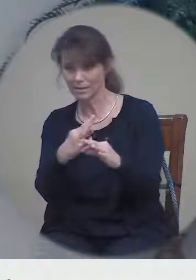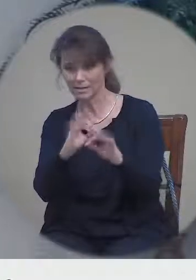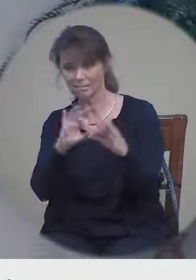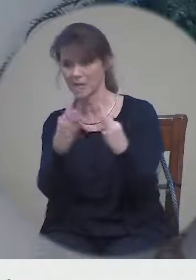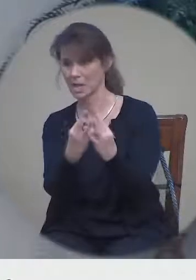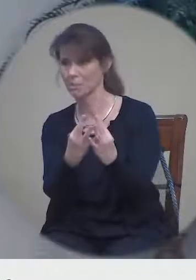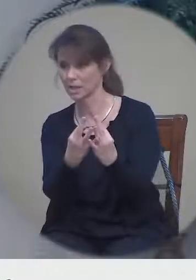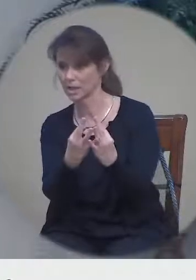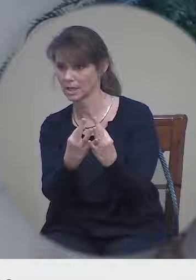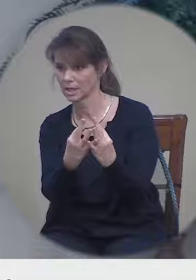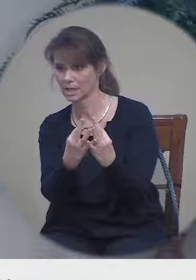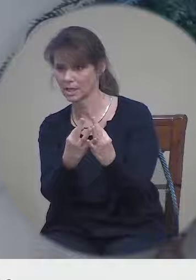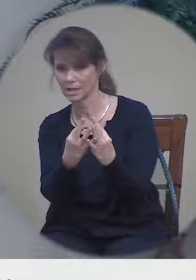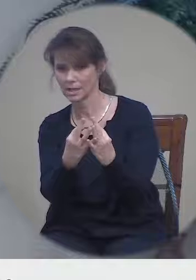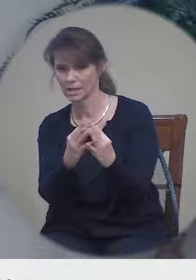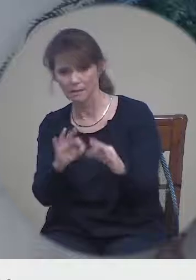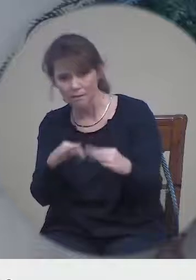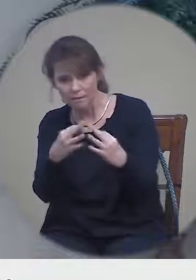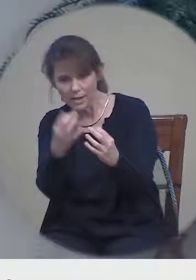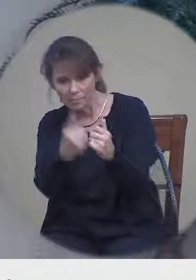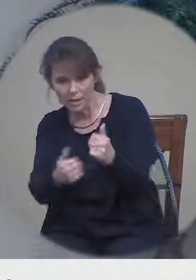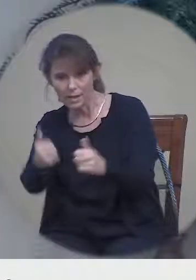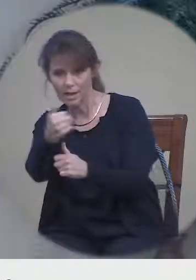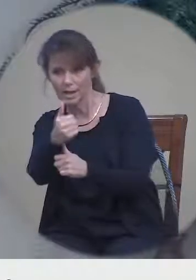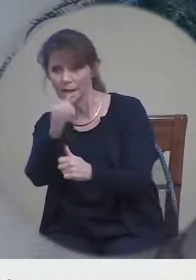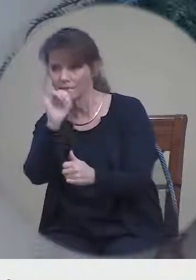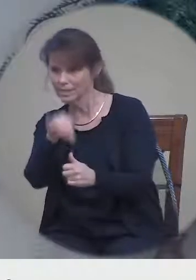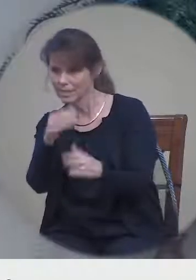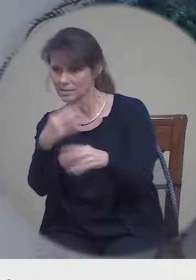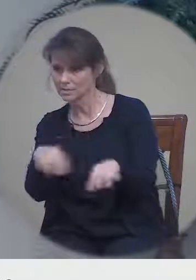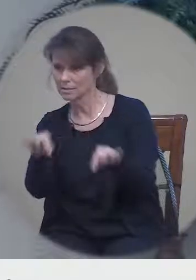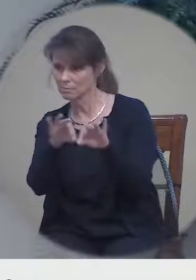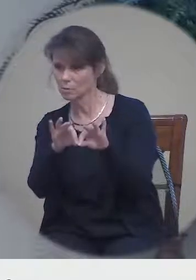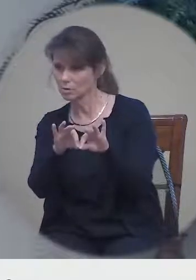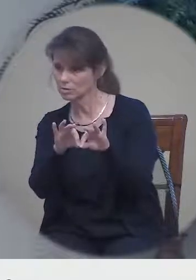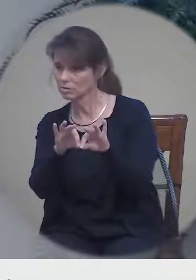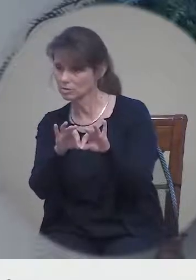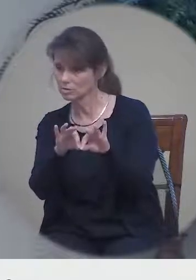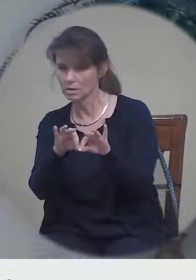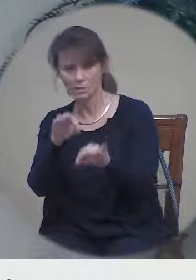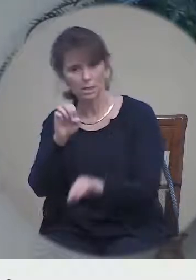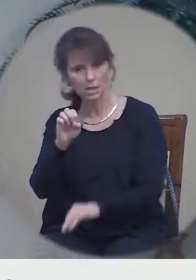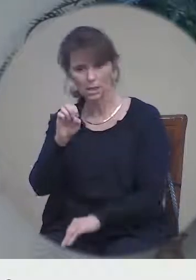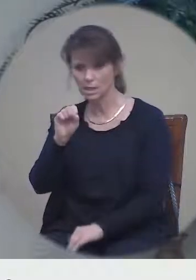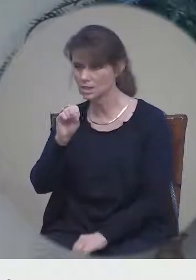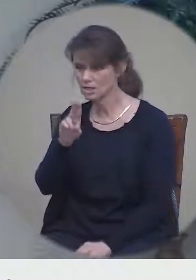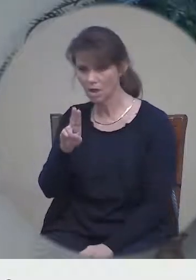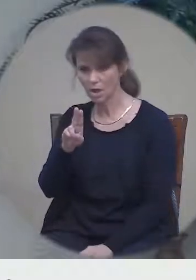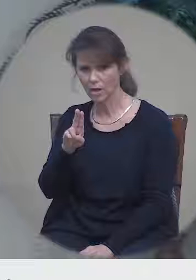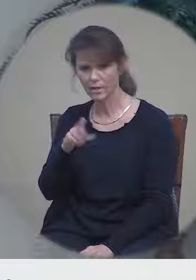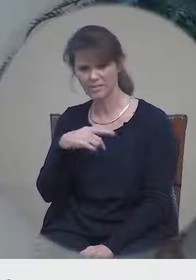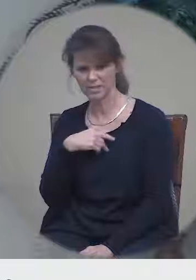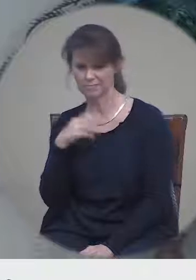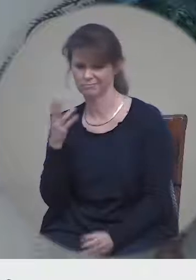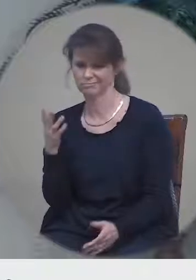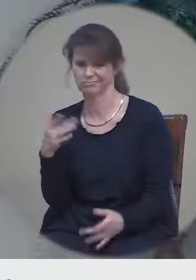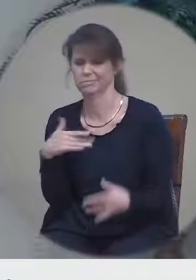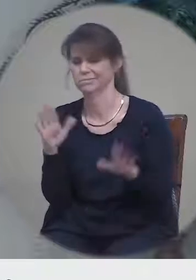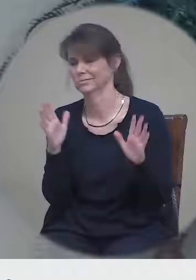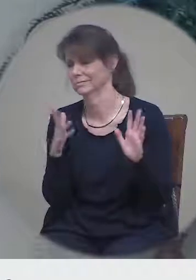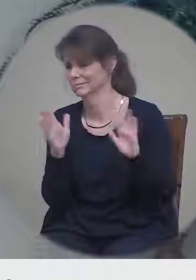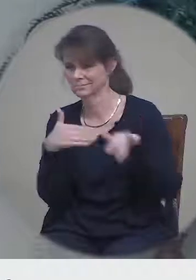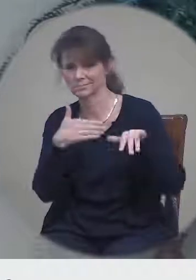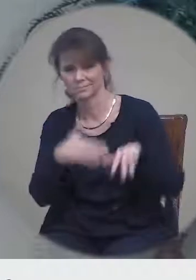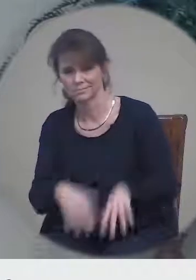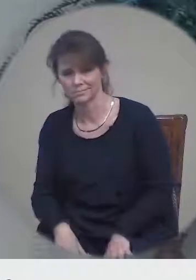Whatever the family has, you have. And so it is that Esau considered this to be a profane thing.